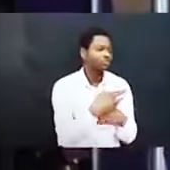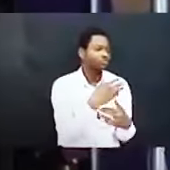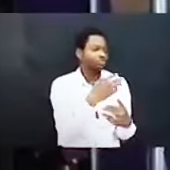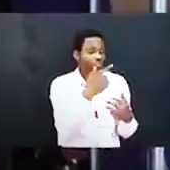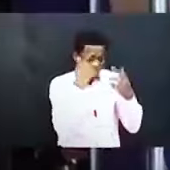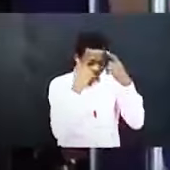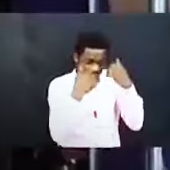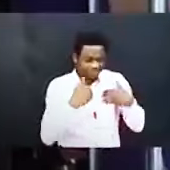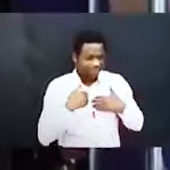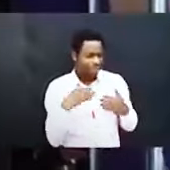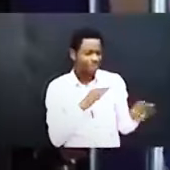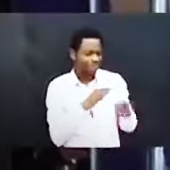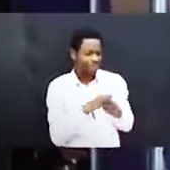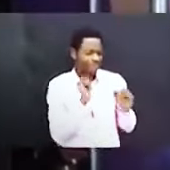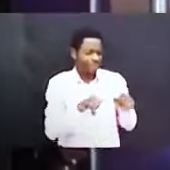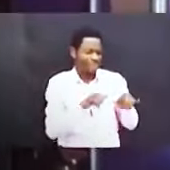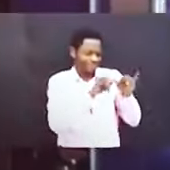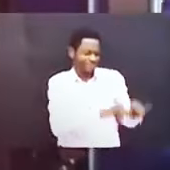with.